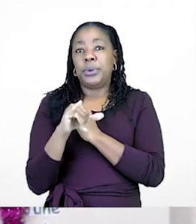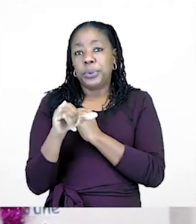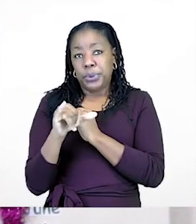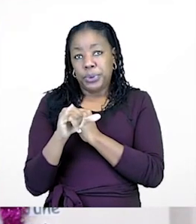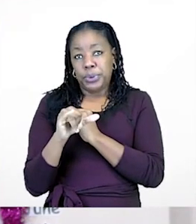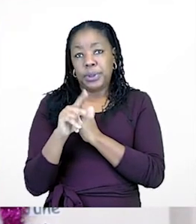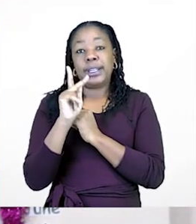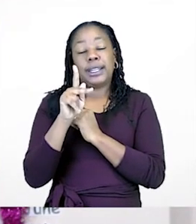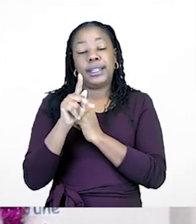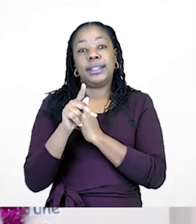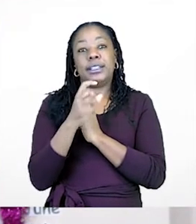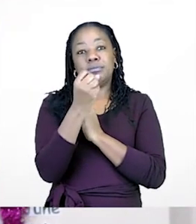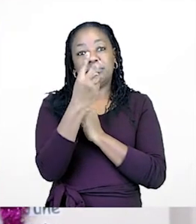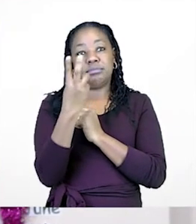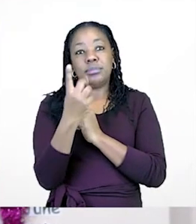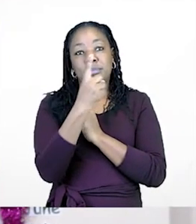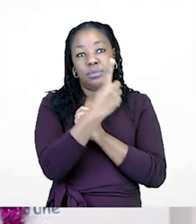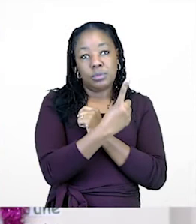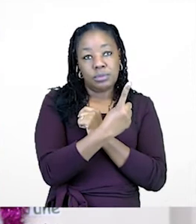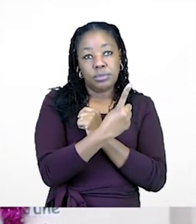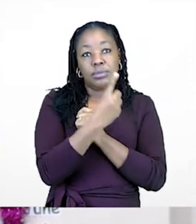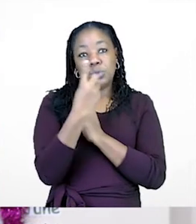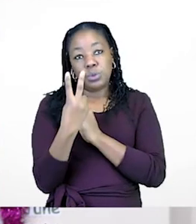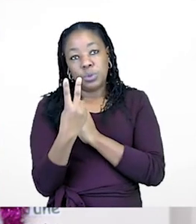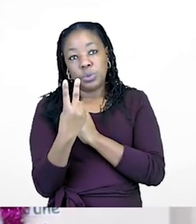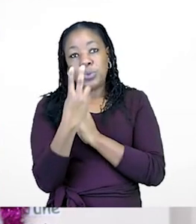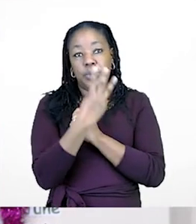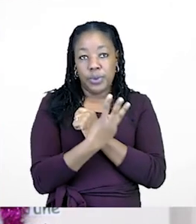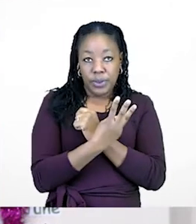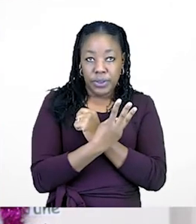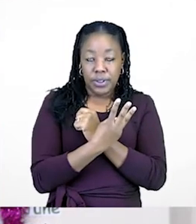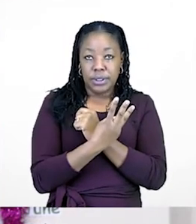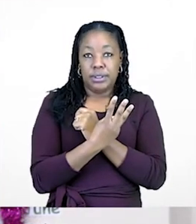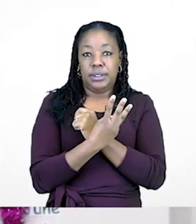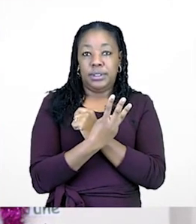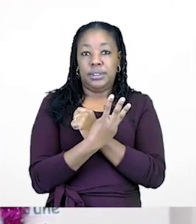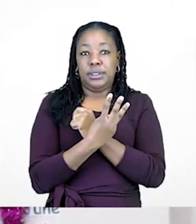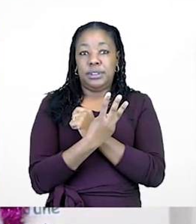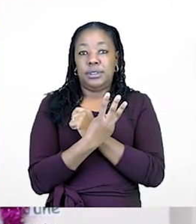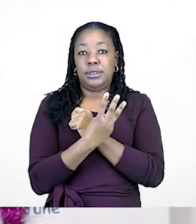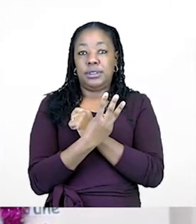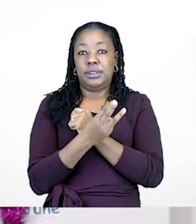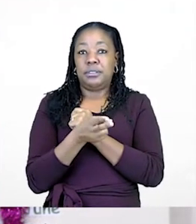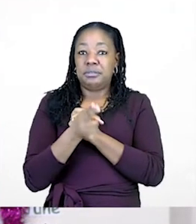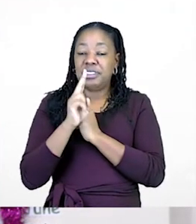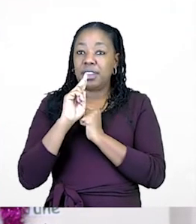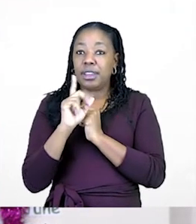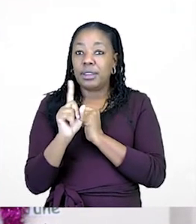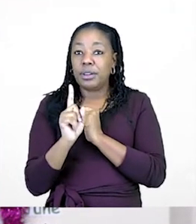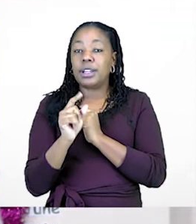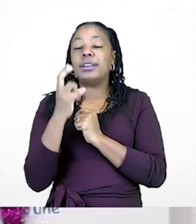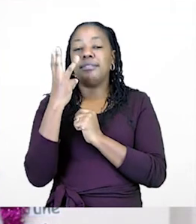again. 1, 2, 3. So our answer is